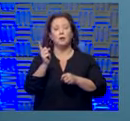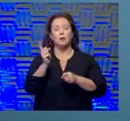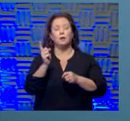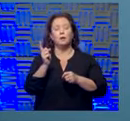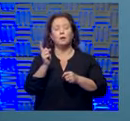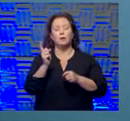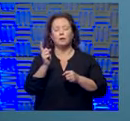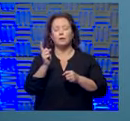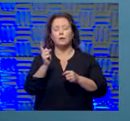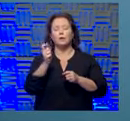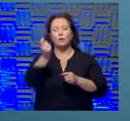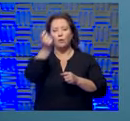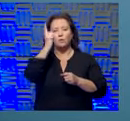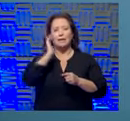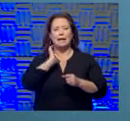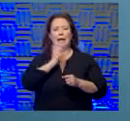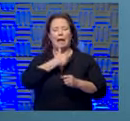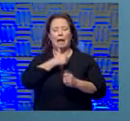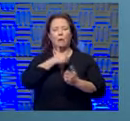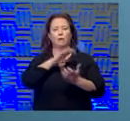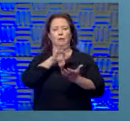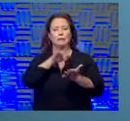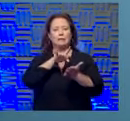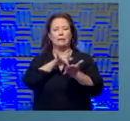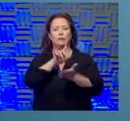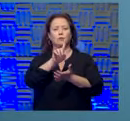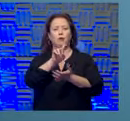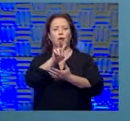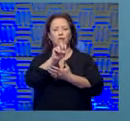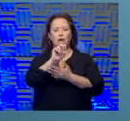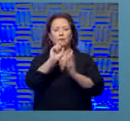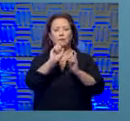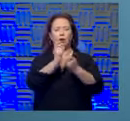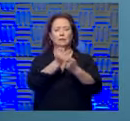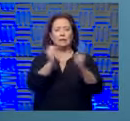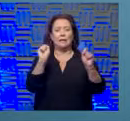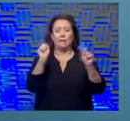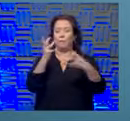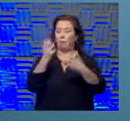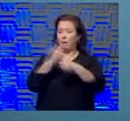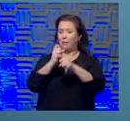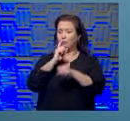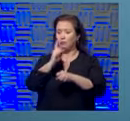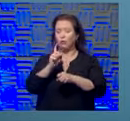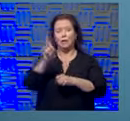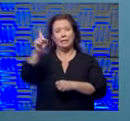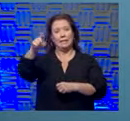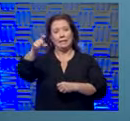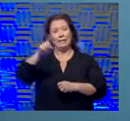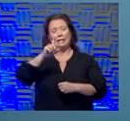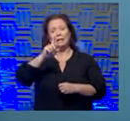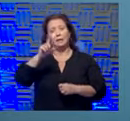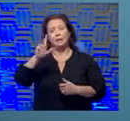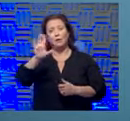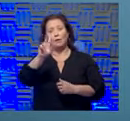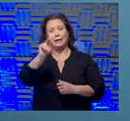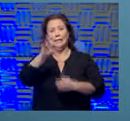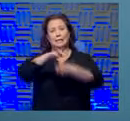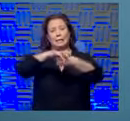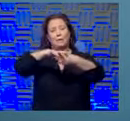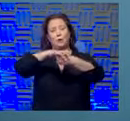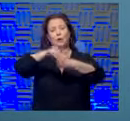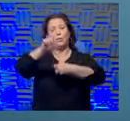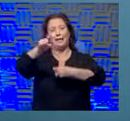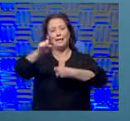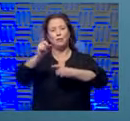donor centers and blood drives as safe as they can be. And we also want to assure you that the need is real, and your community needs